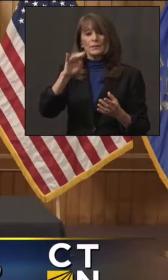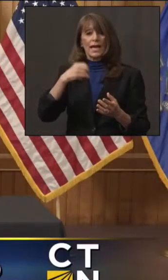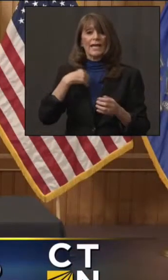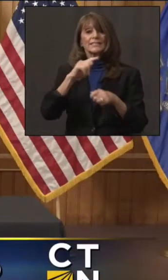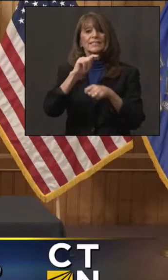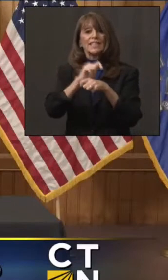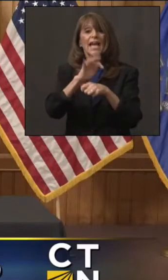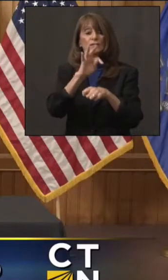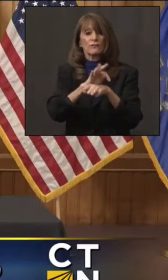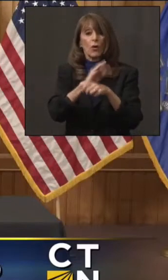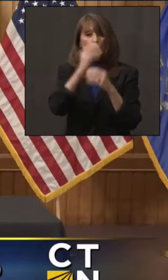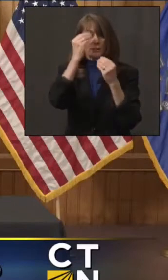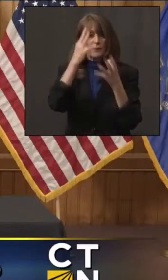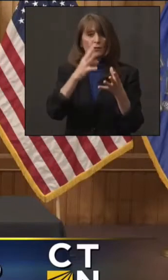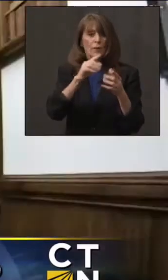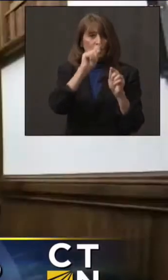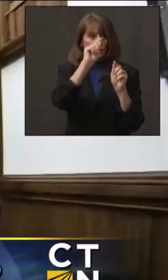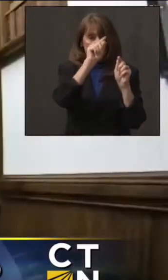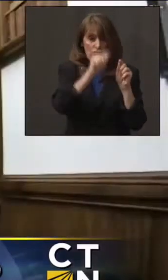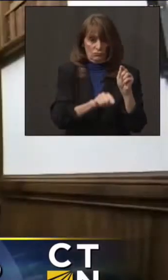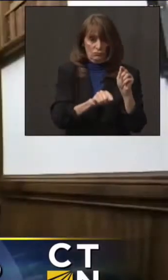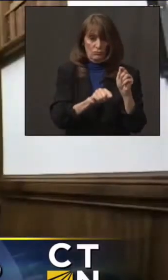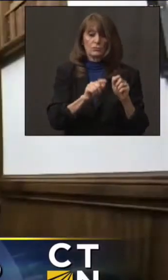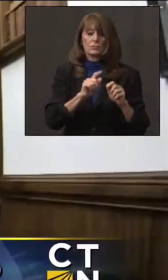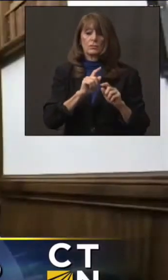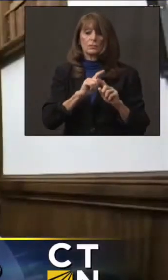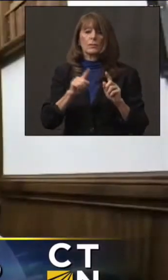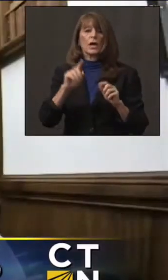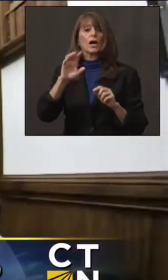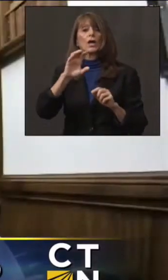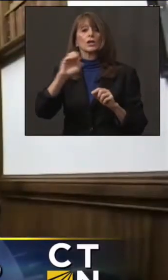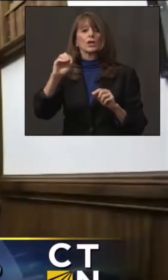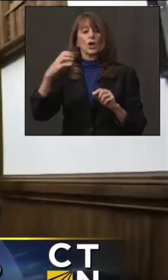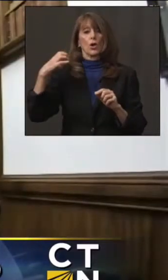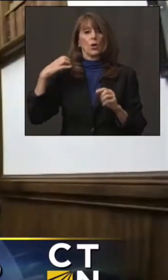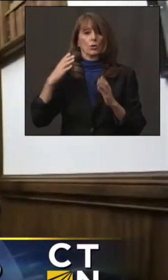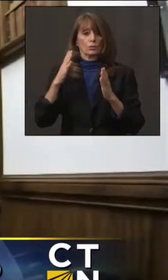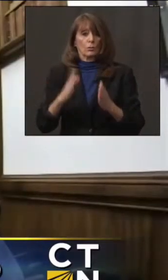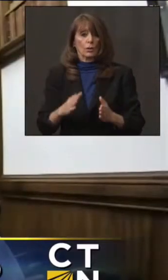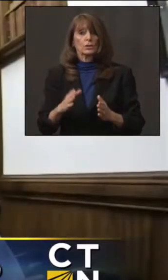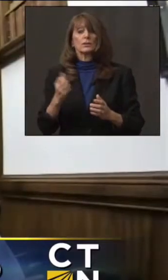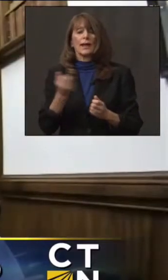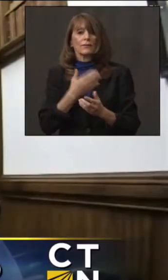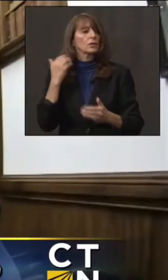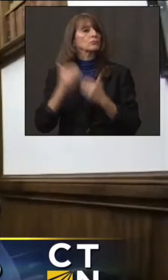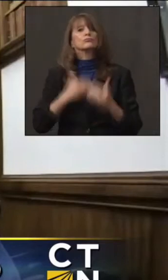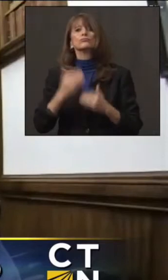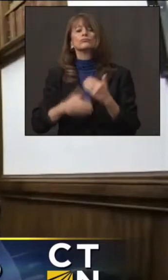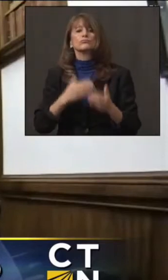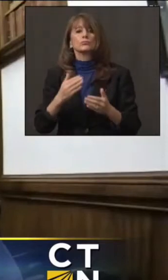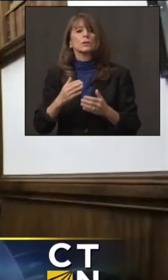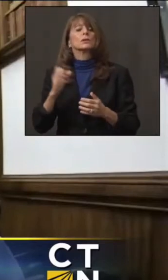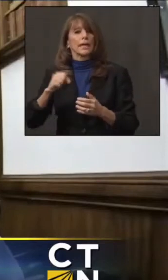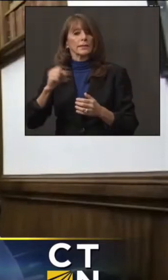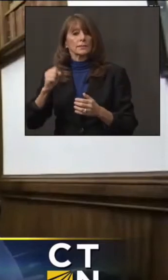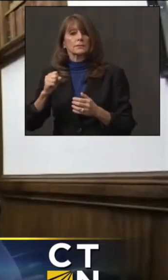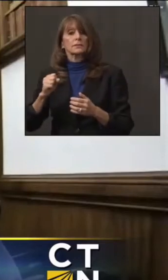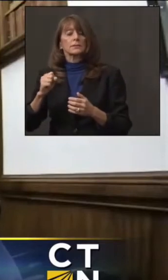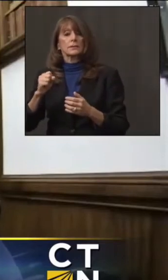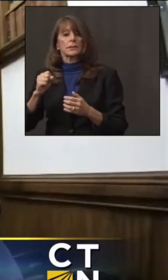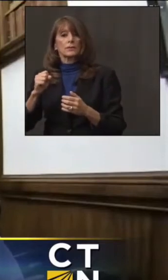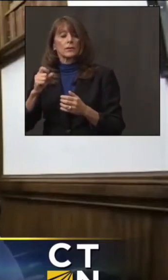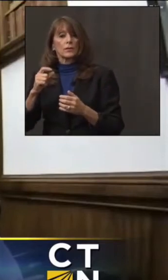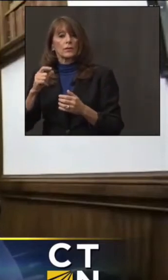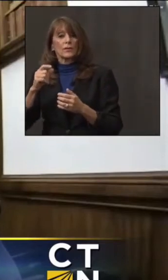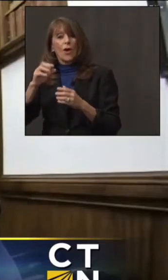there. But as the co-chairs have stated, yes, things are moving quickly. The governor received a very